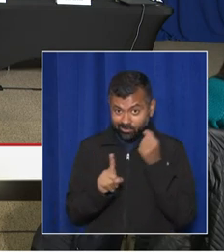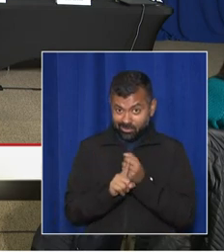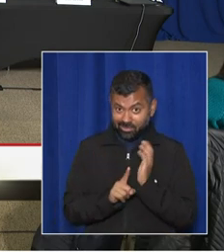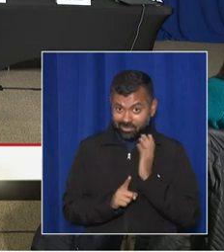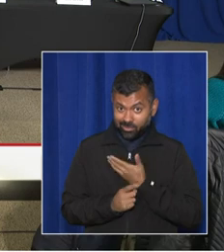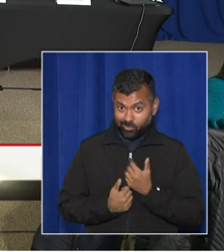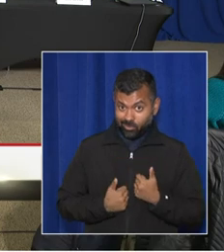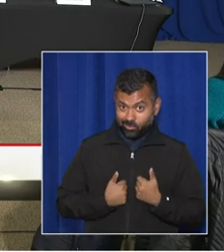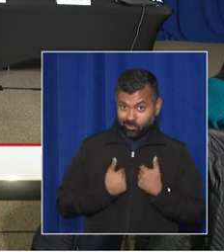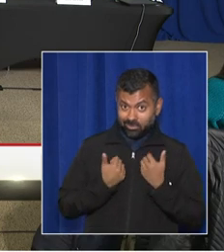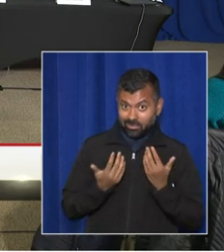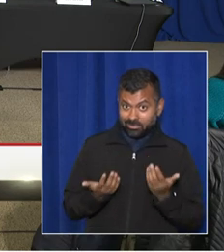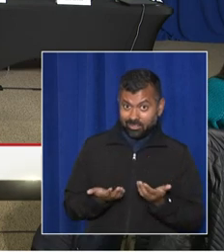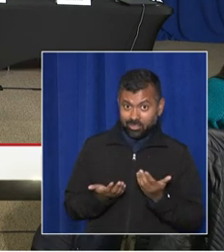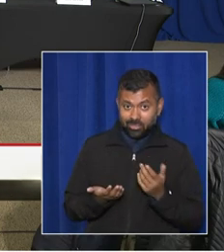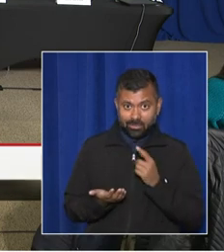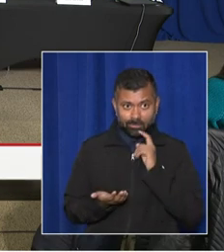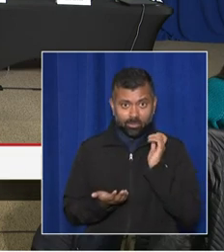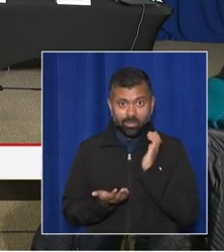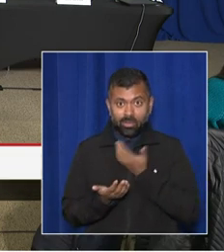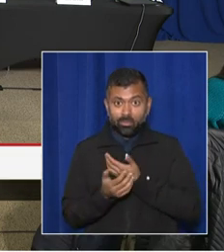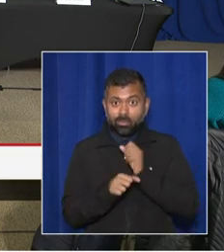employment program opportunities?